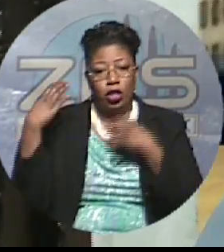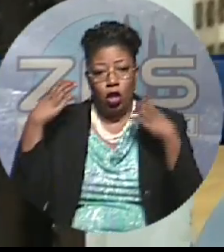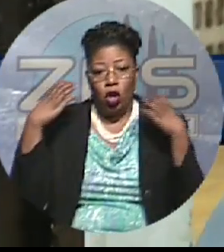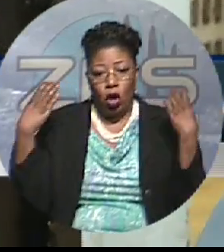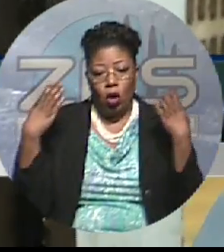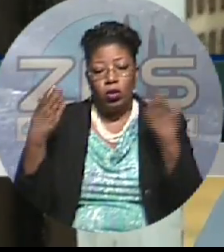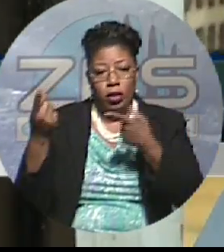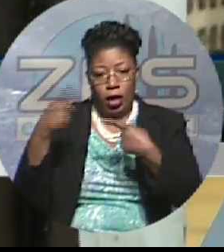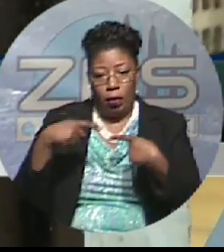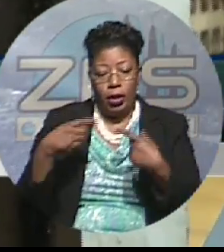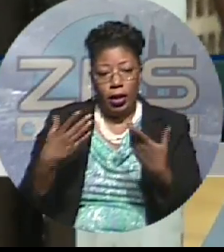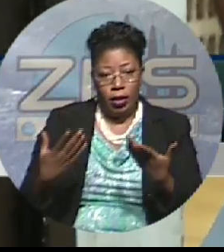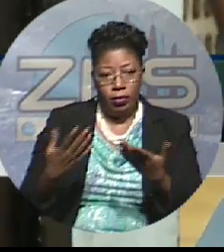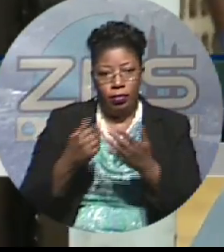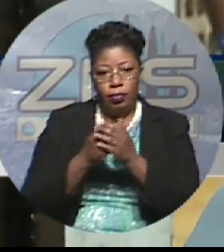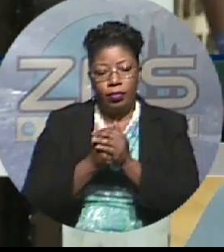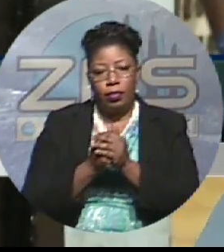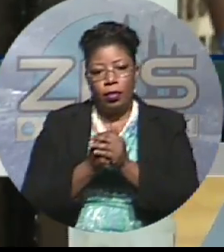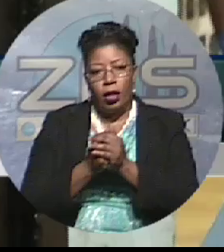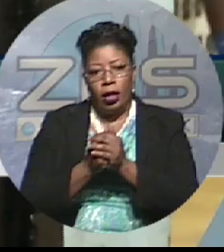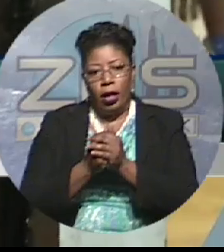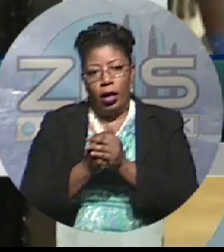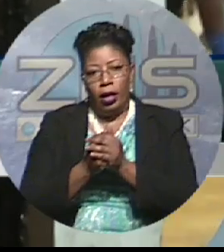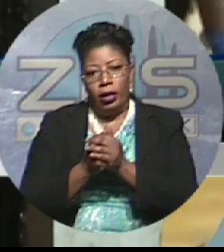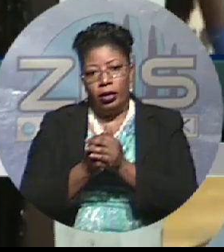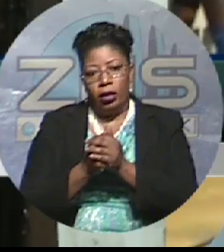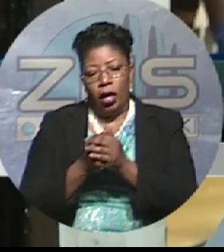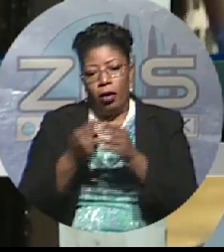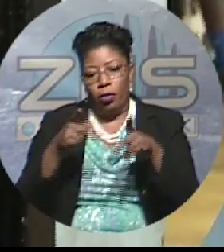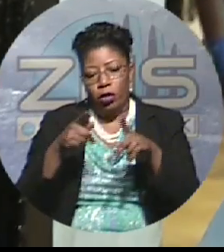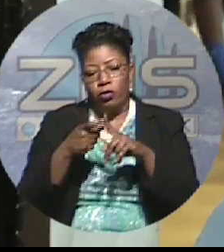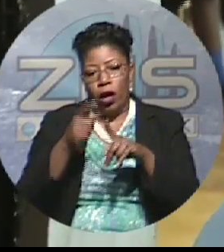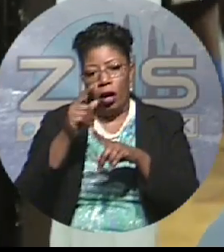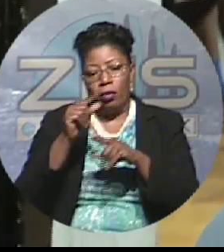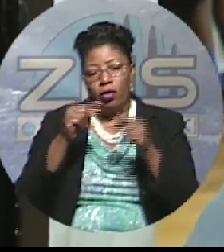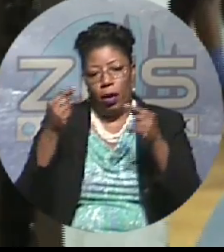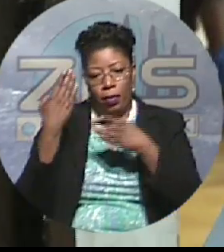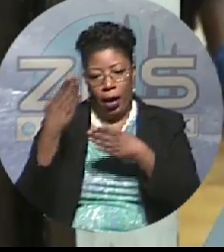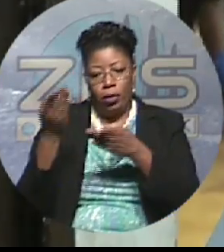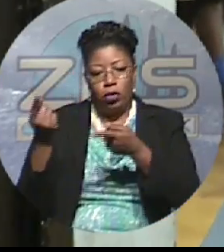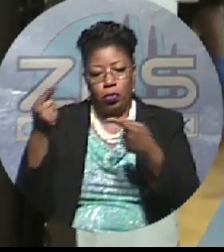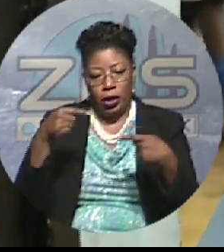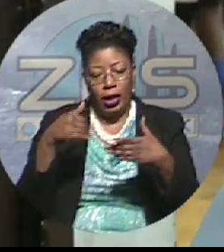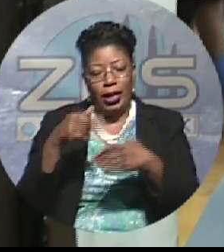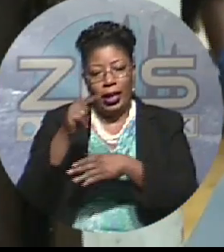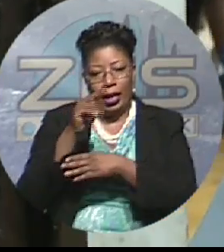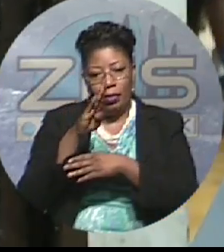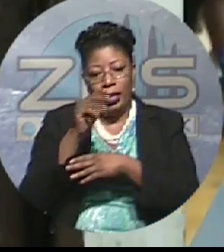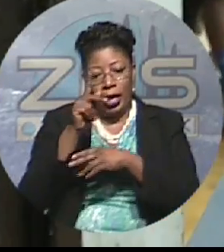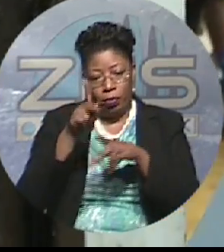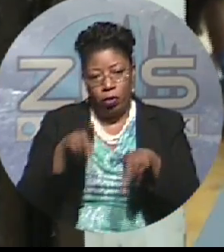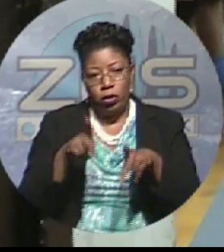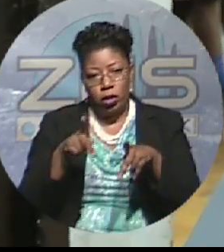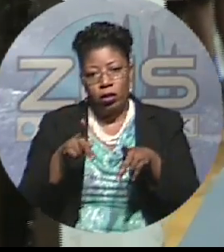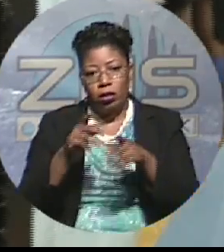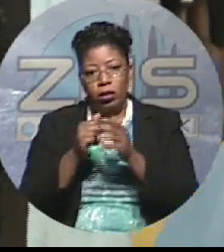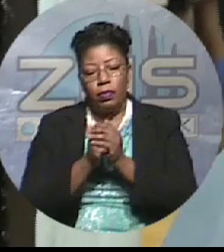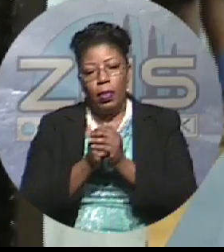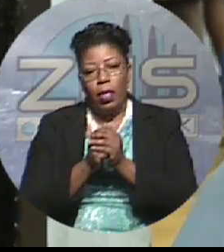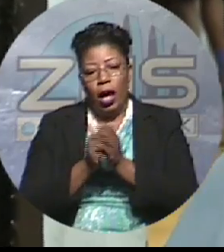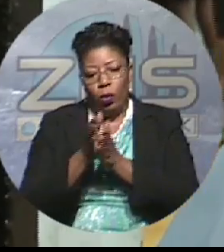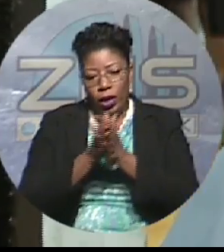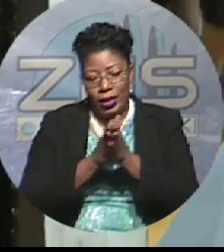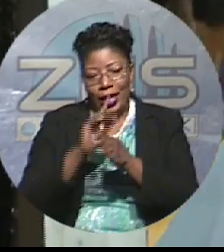Armour. He may bring in a couple of NBA guys. Still a question mark on that, but if it happened, I know the kids will be excited about that. But